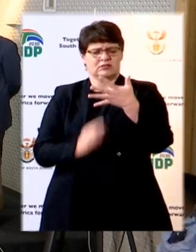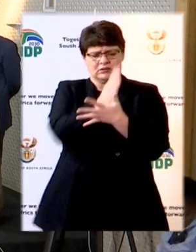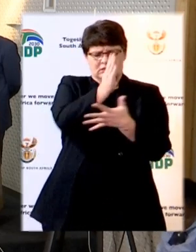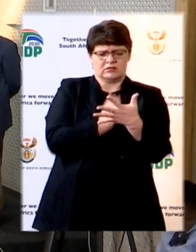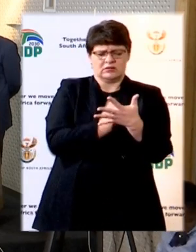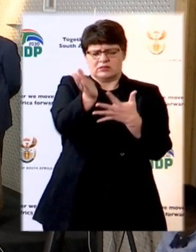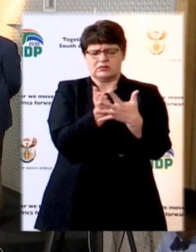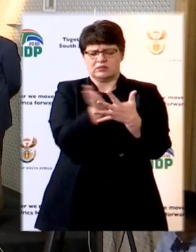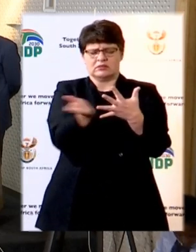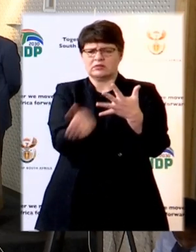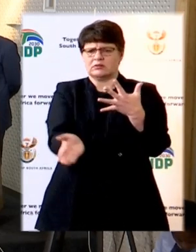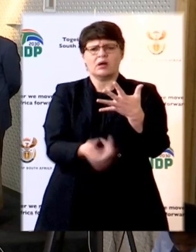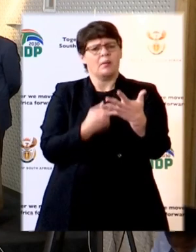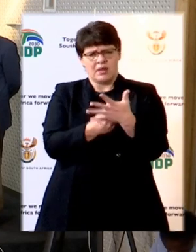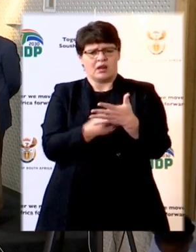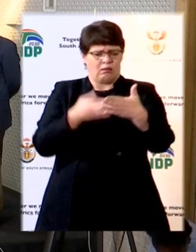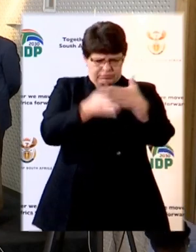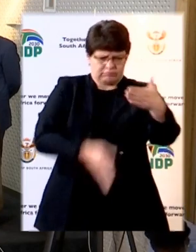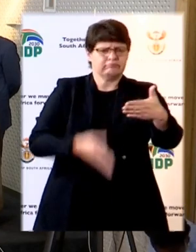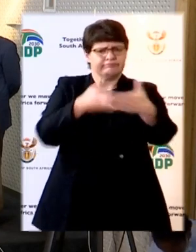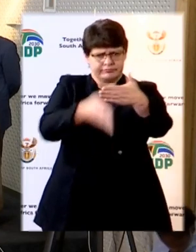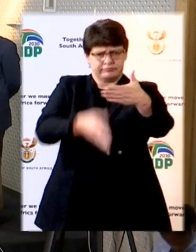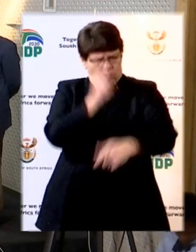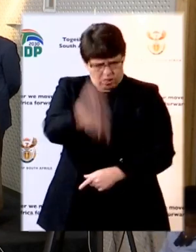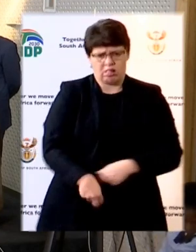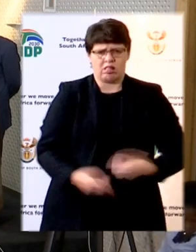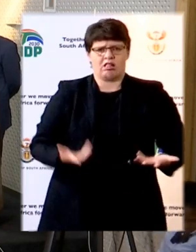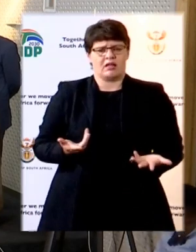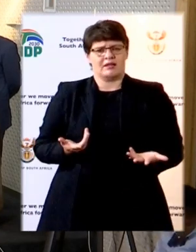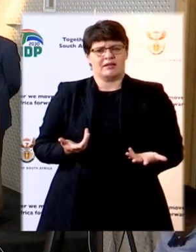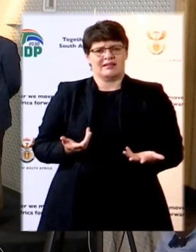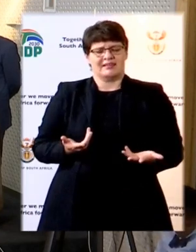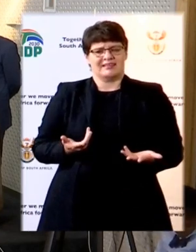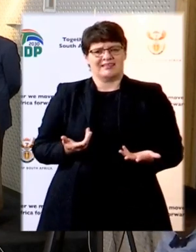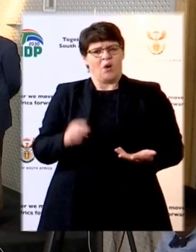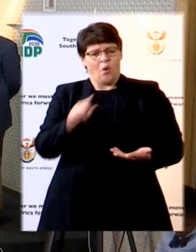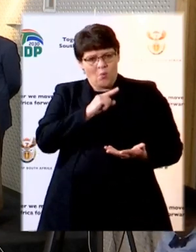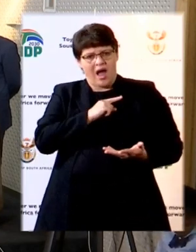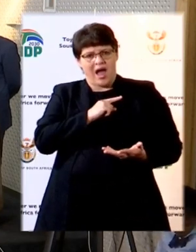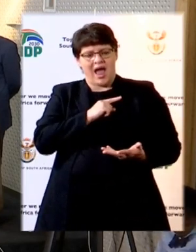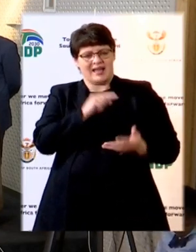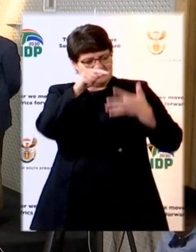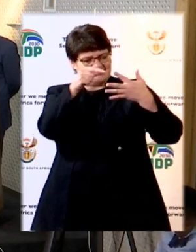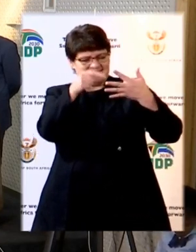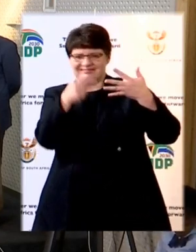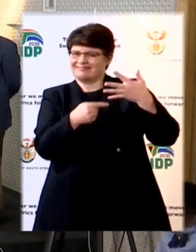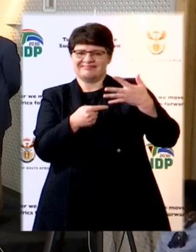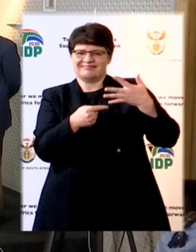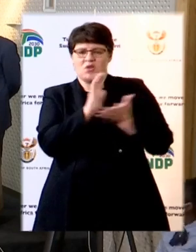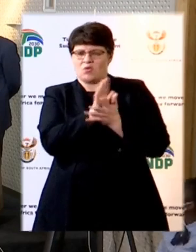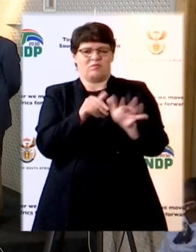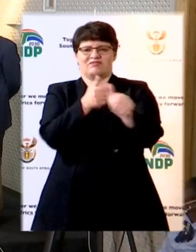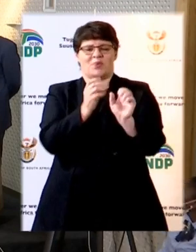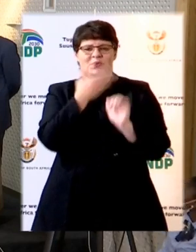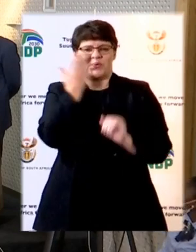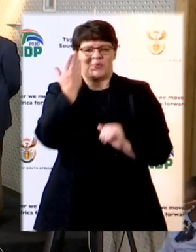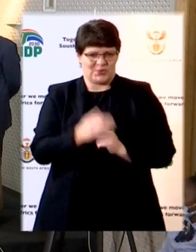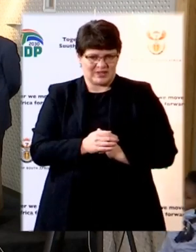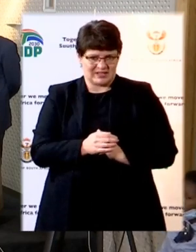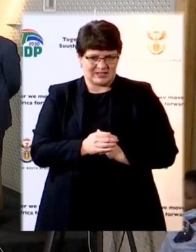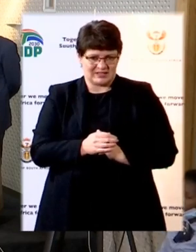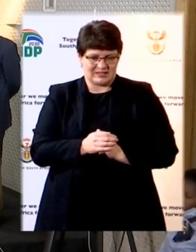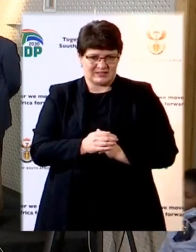of them, they don't qualify. Like the CPICC, these two specific kinds of businesses that I mentioned, they